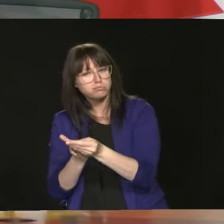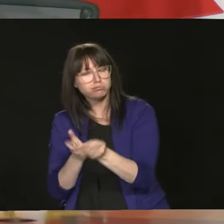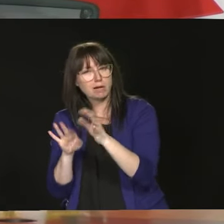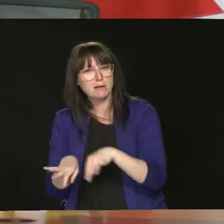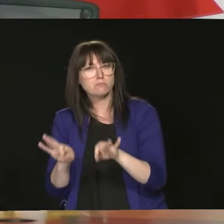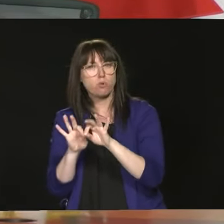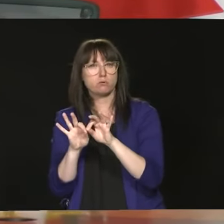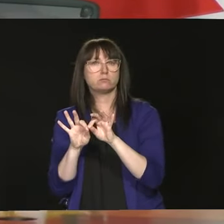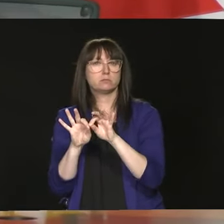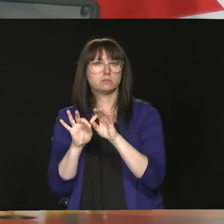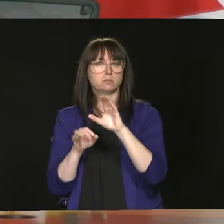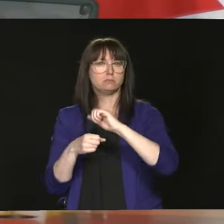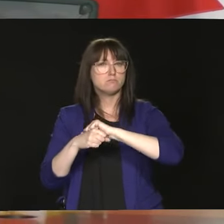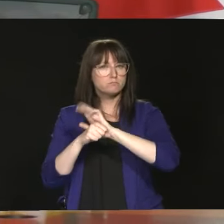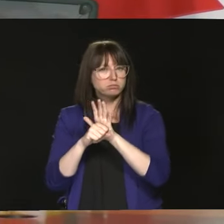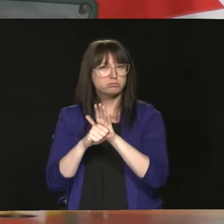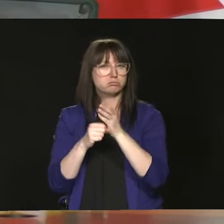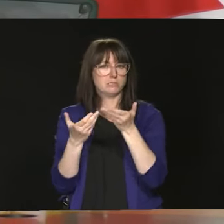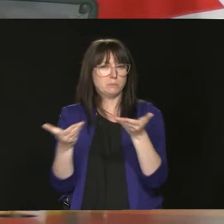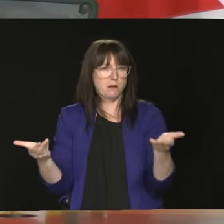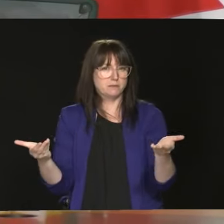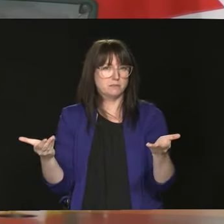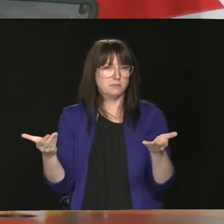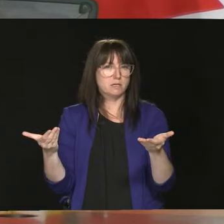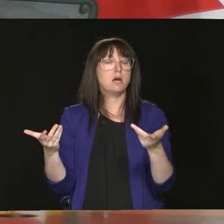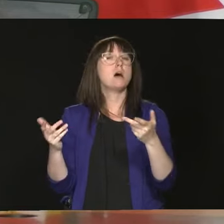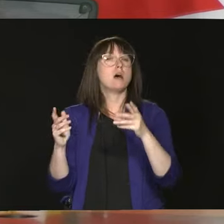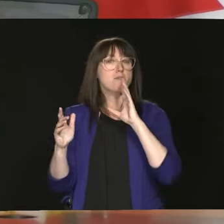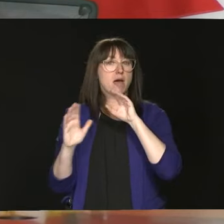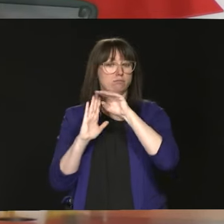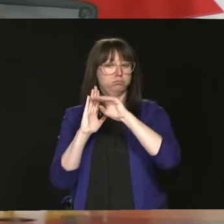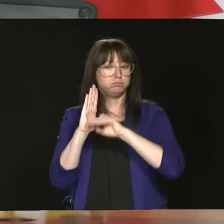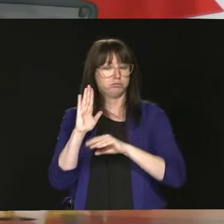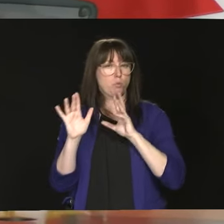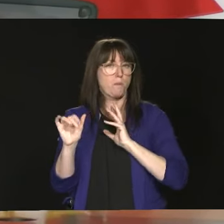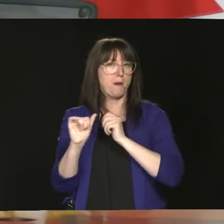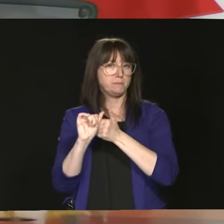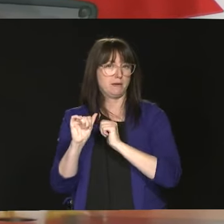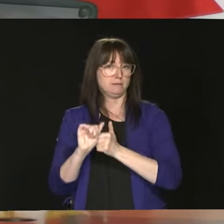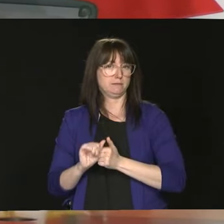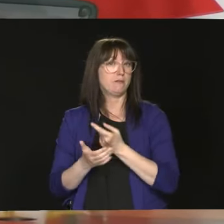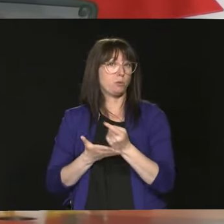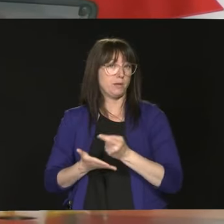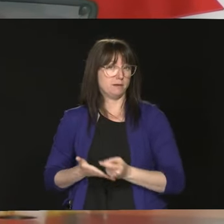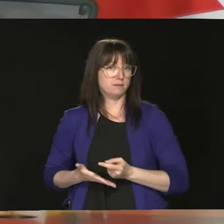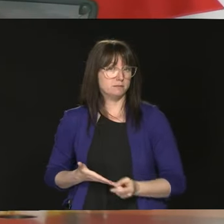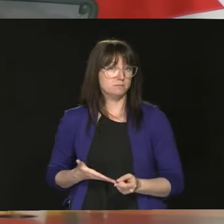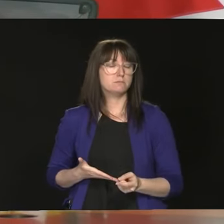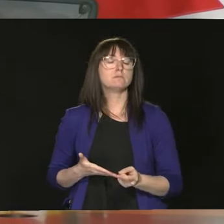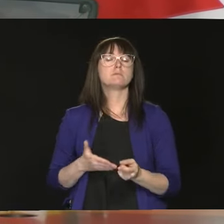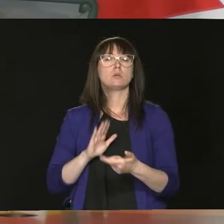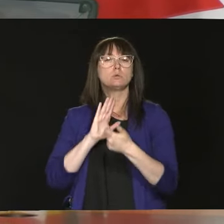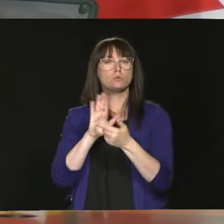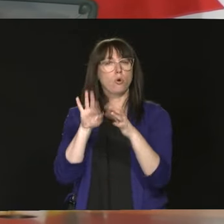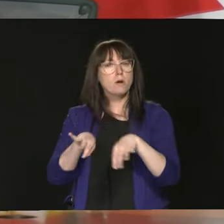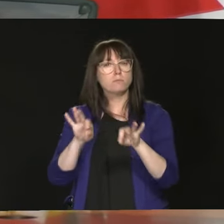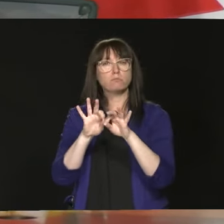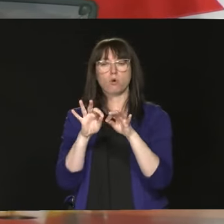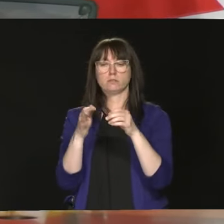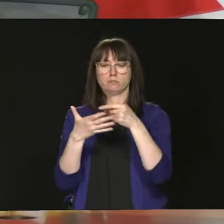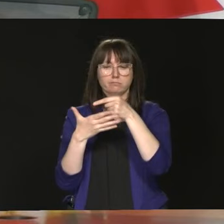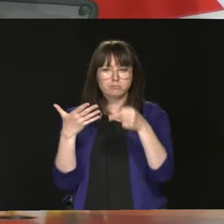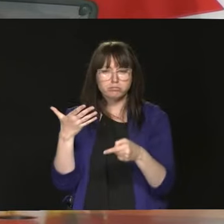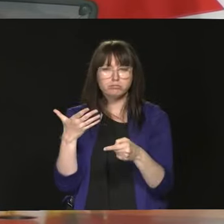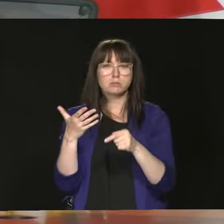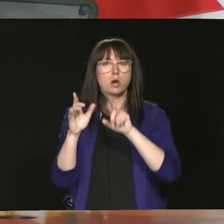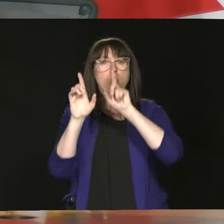running inventory will be updated weekly and gives information on key supplies that have been ordered and received.